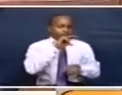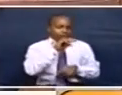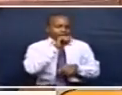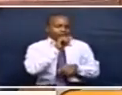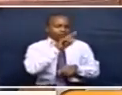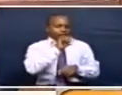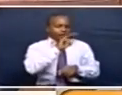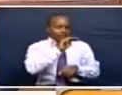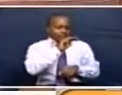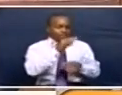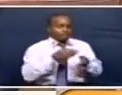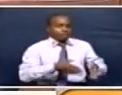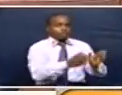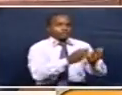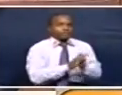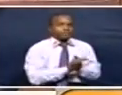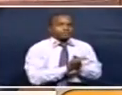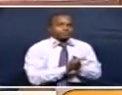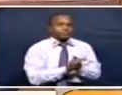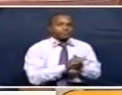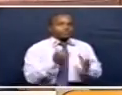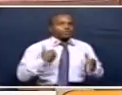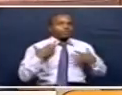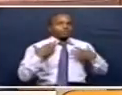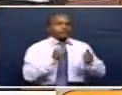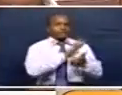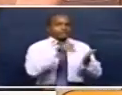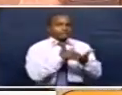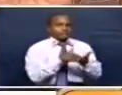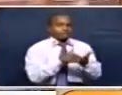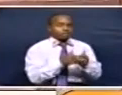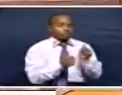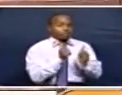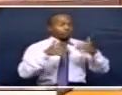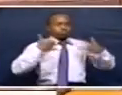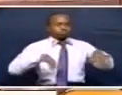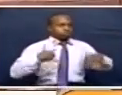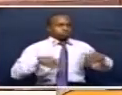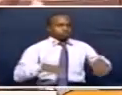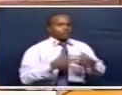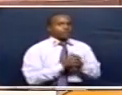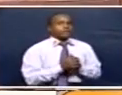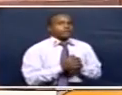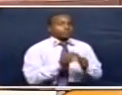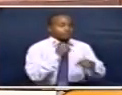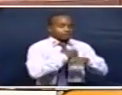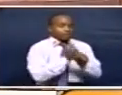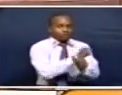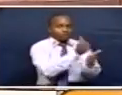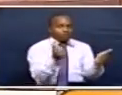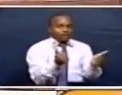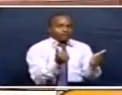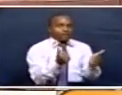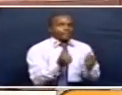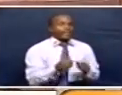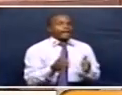of the road towards Ndivini. They have a health center that is, wow, wonderful, that has been done very, very well.